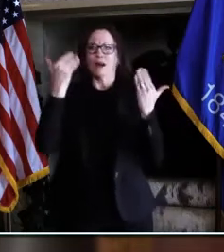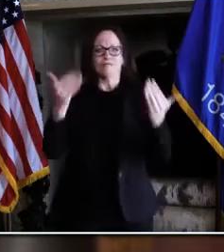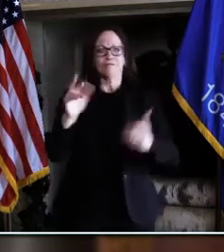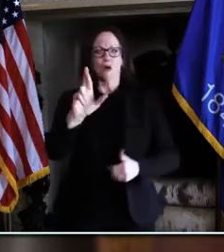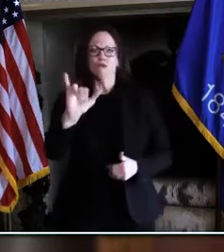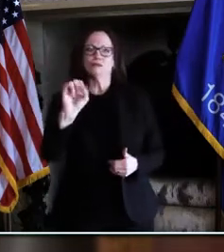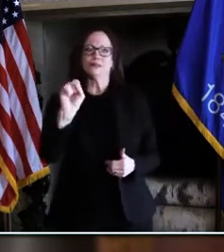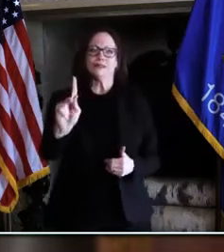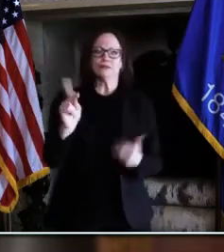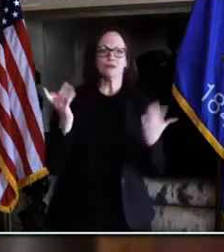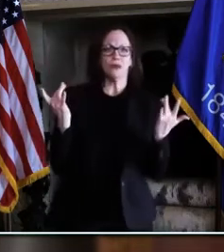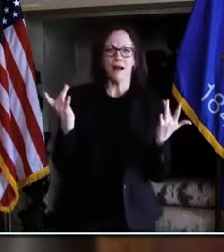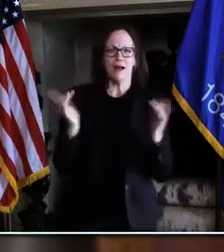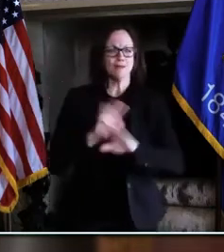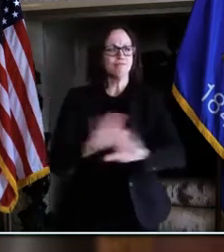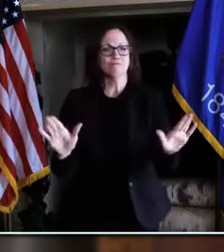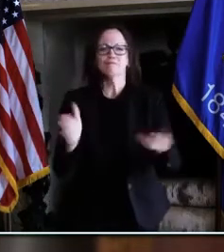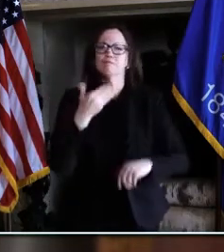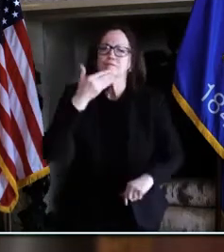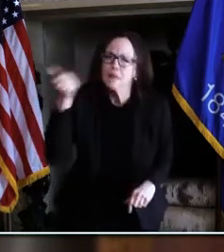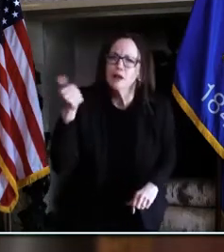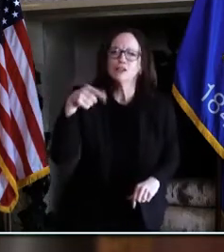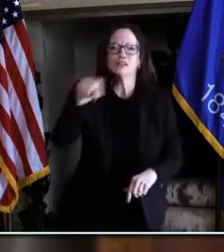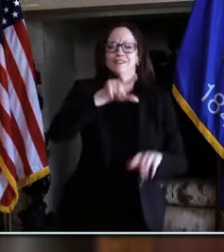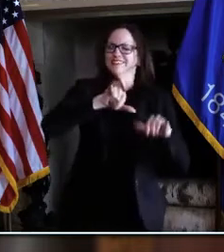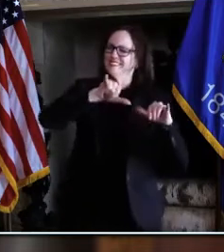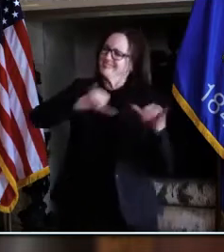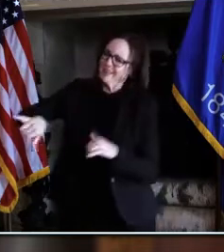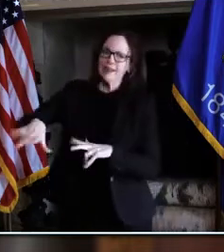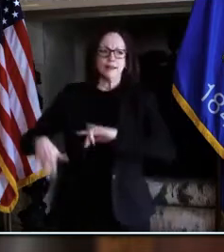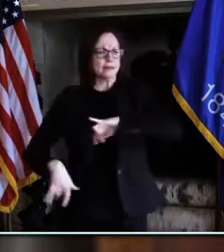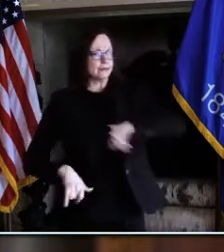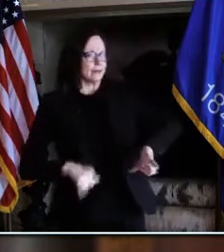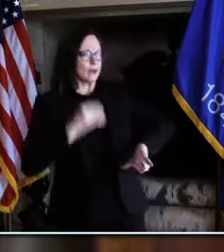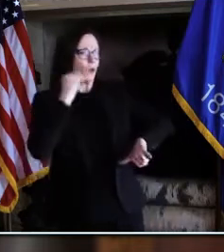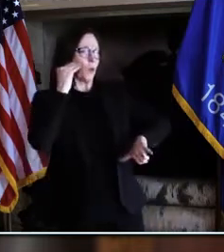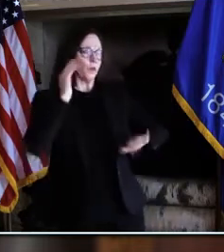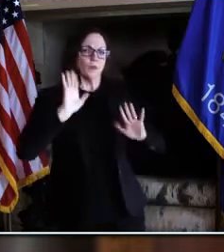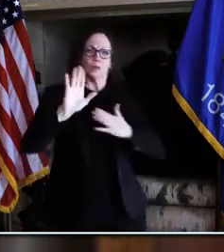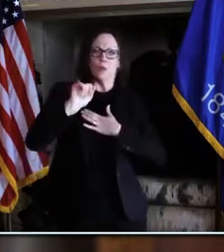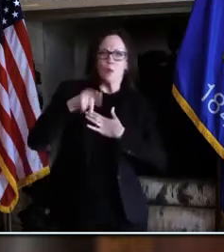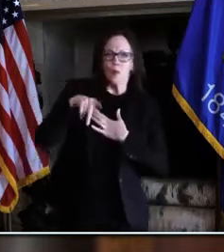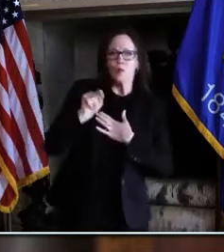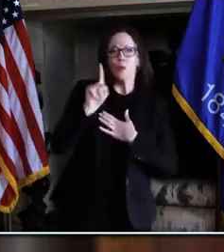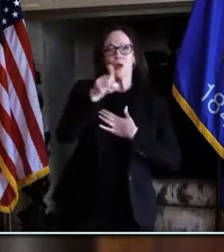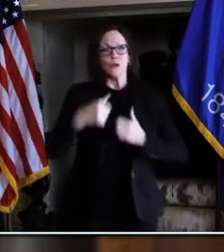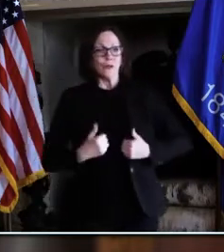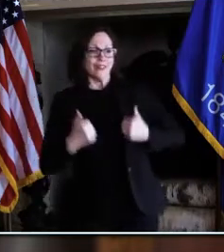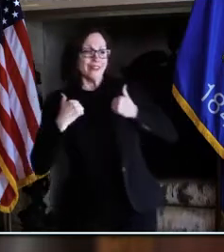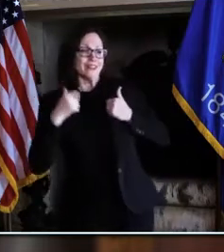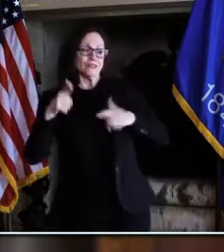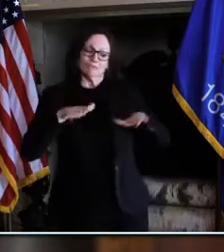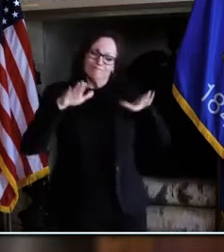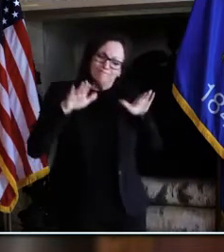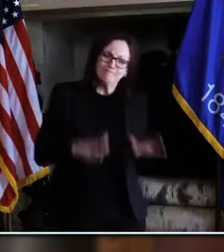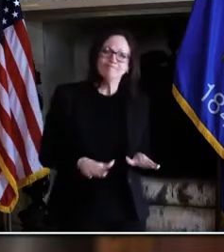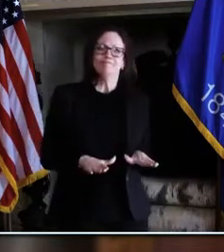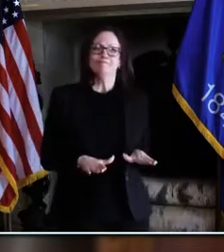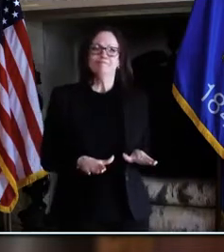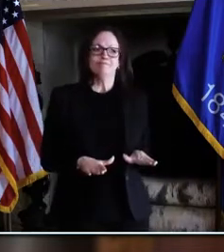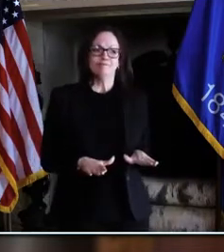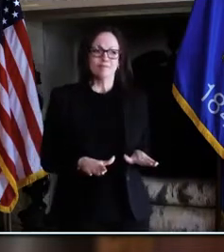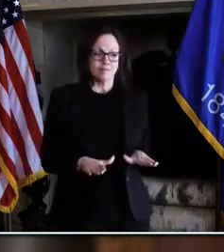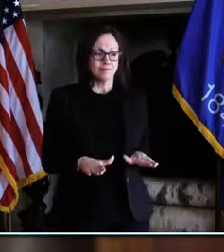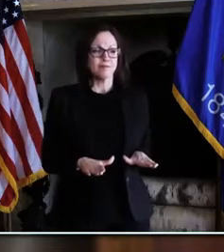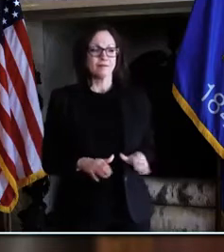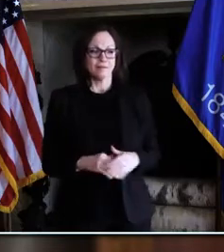working together to prepare for what is ahead of us. We continue to trace every confirmed case of COVID-19 to find